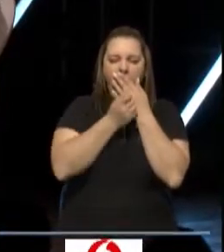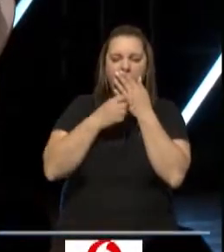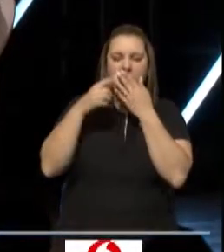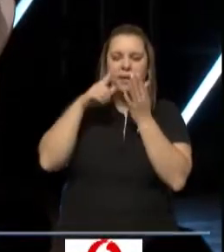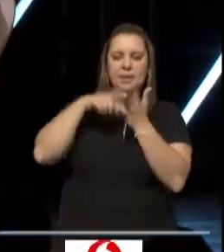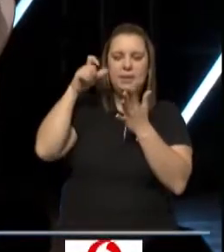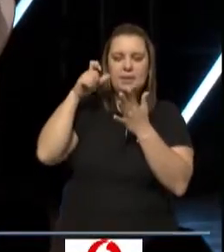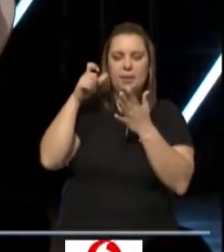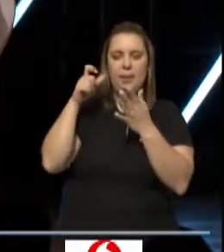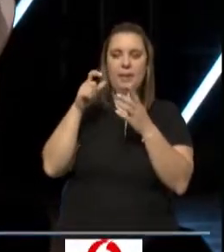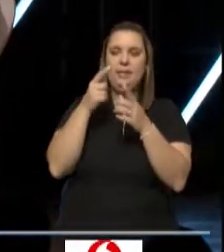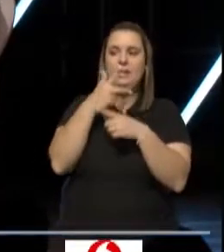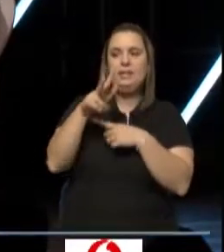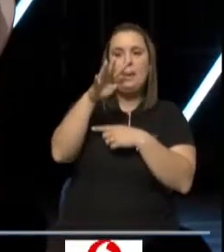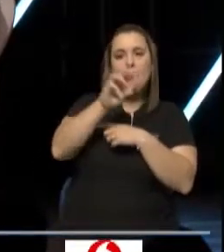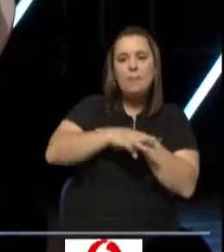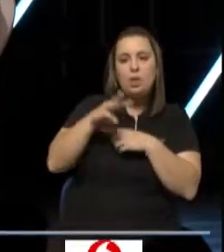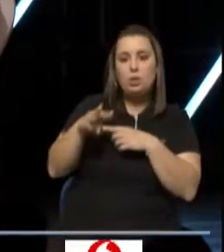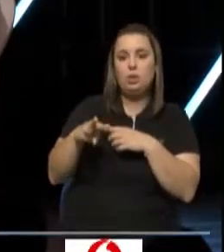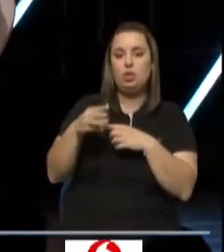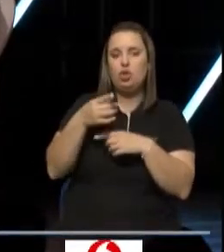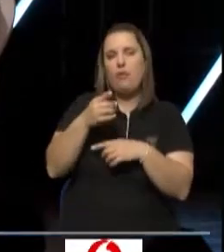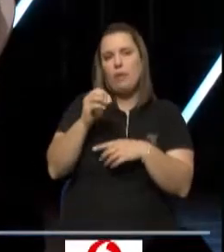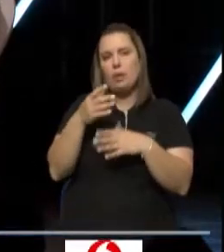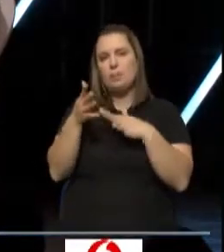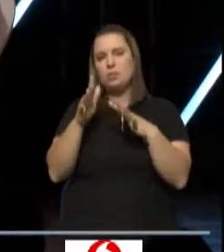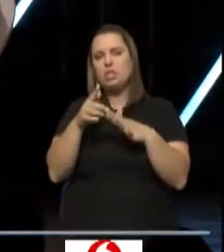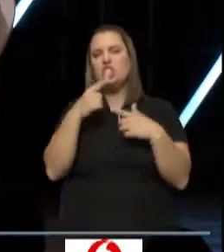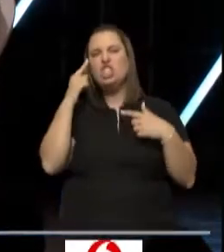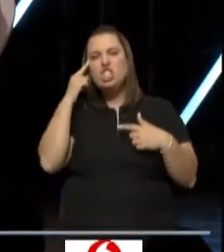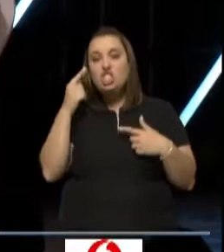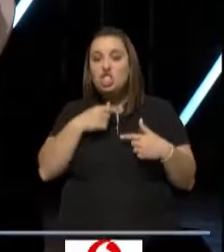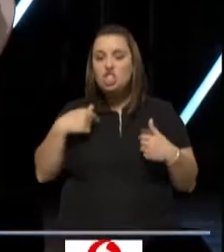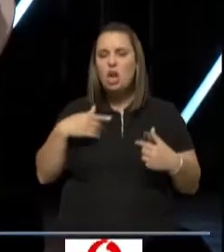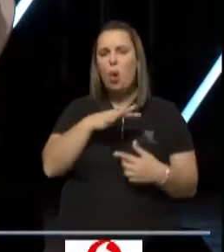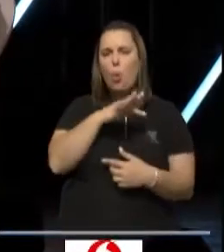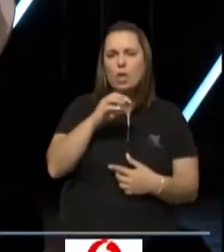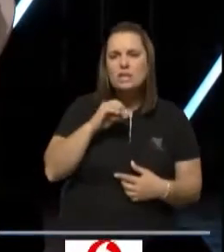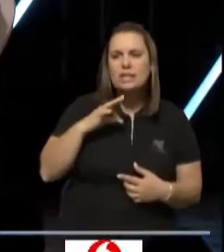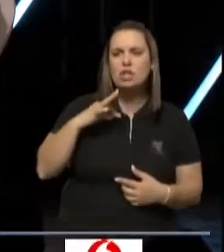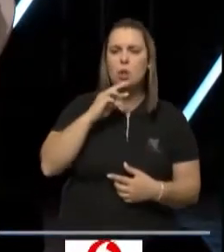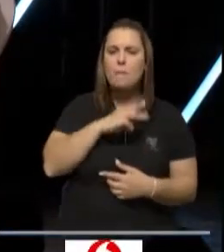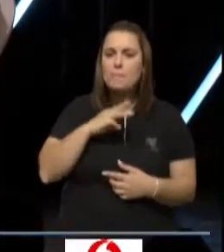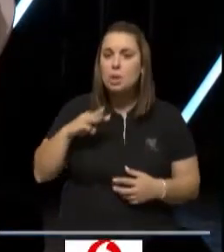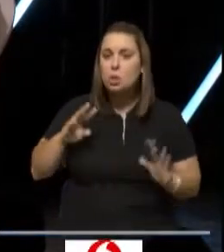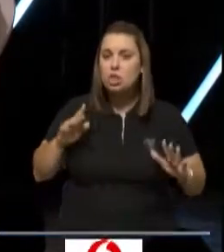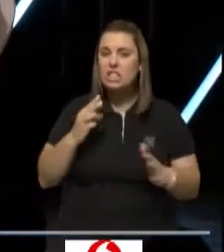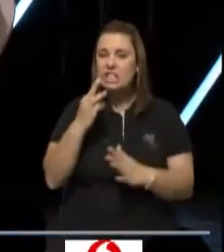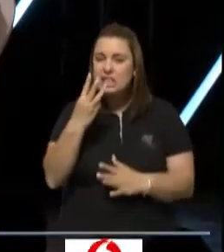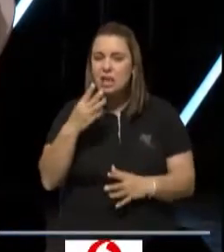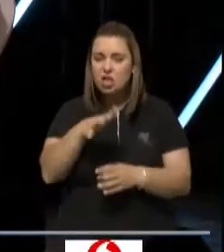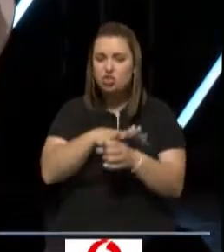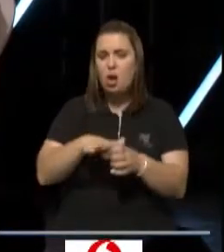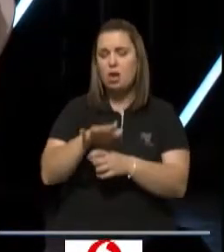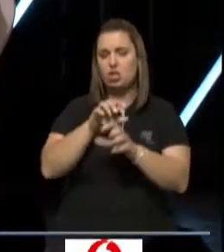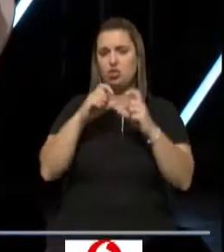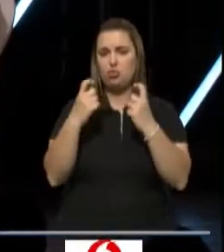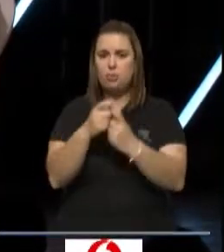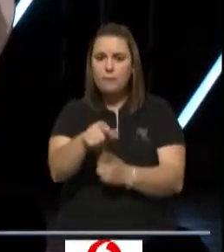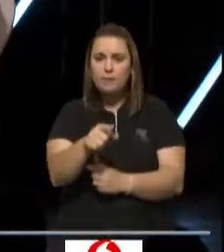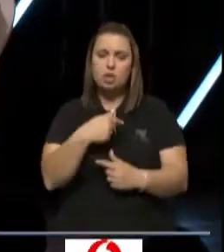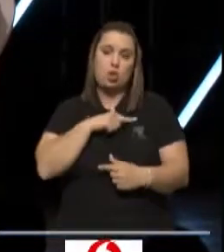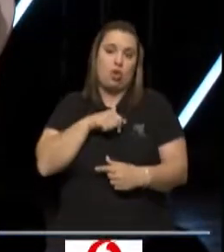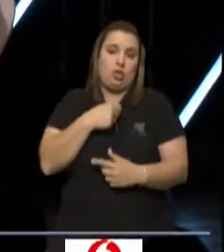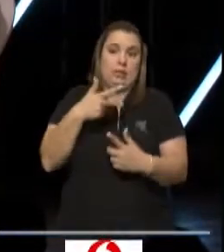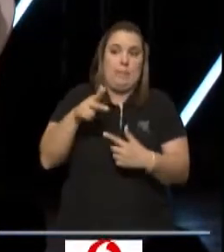million. Clients, but it's practically 100 million in the US and almost 400 in